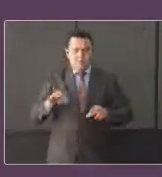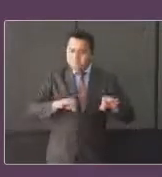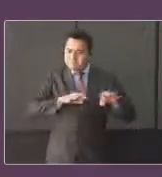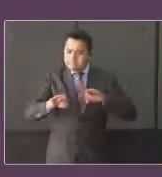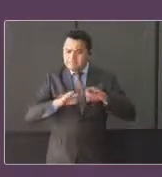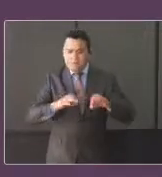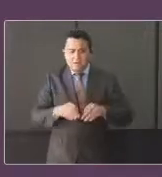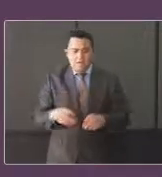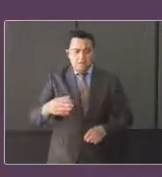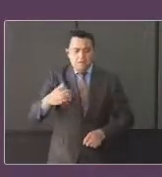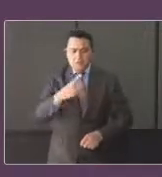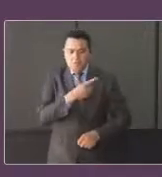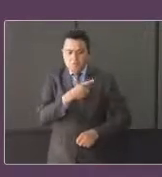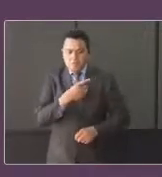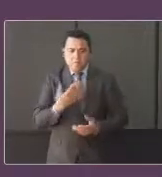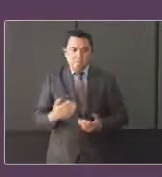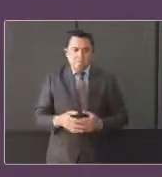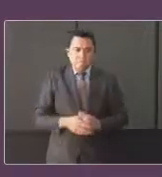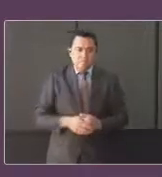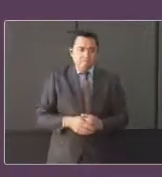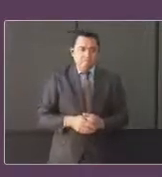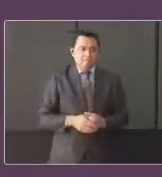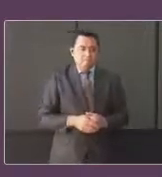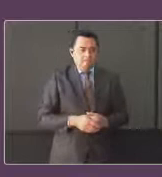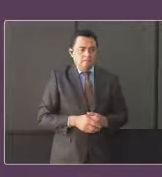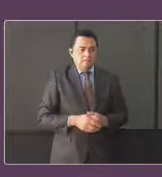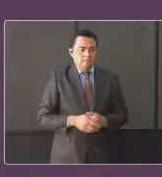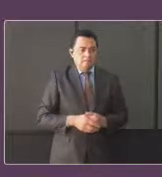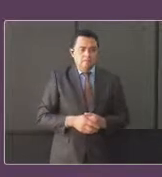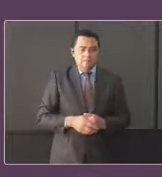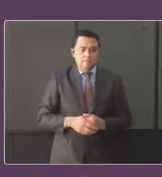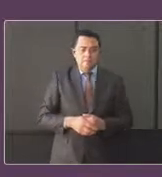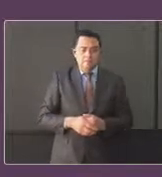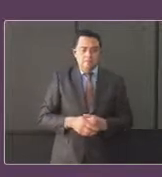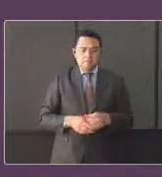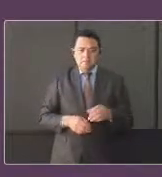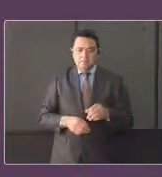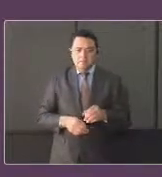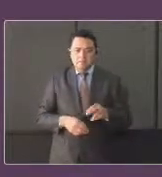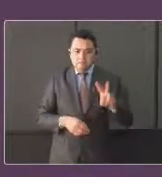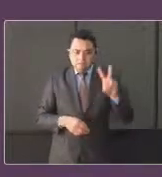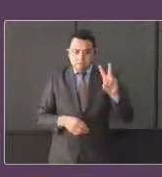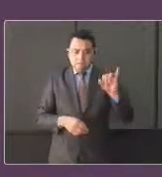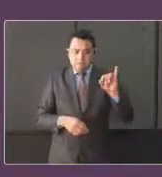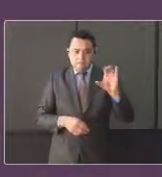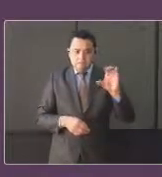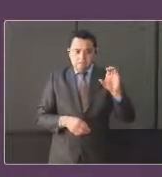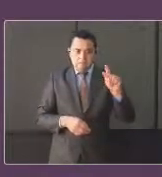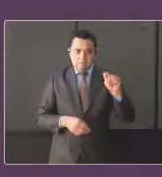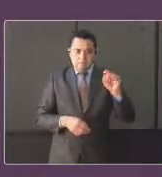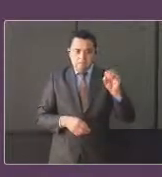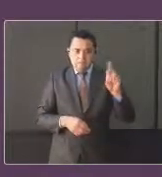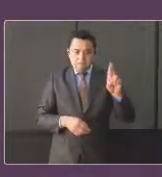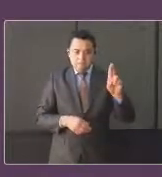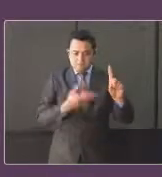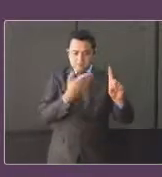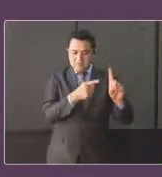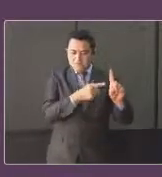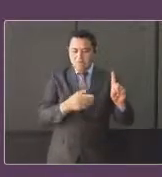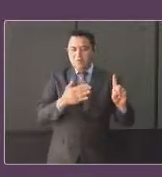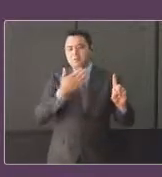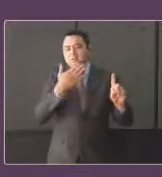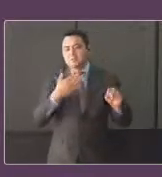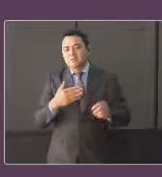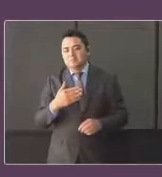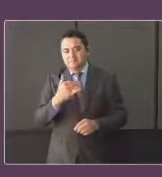for entrepreneurship. Victor, I'm sorry, Victor, but we have run